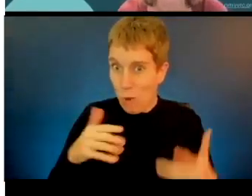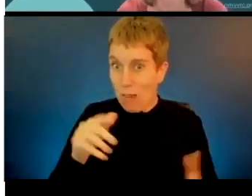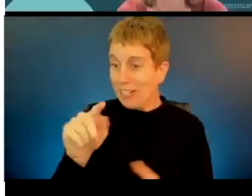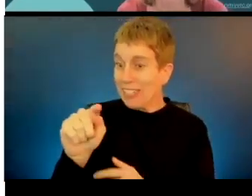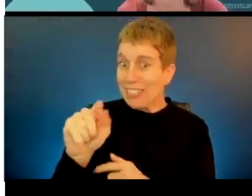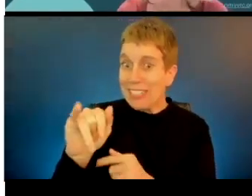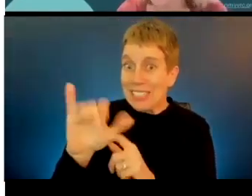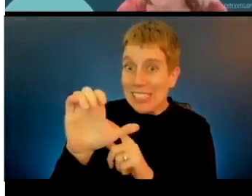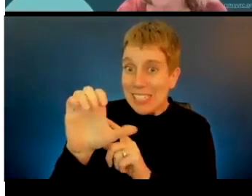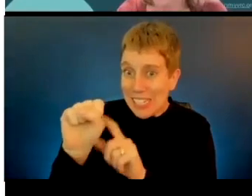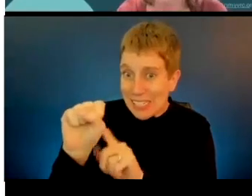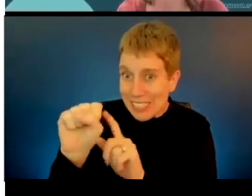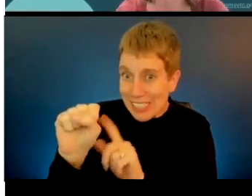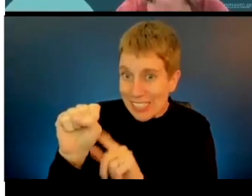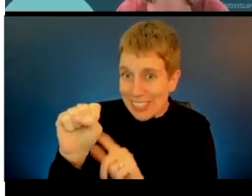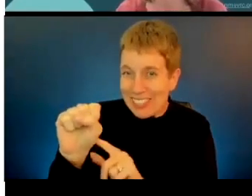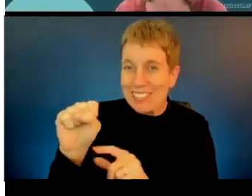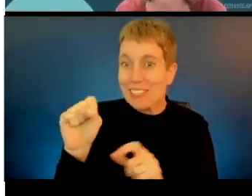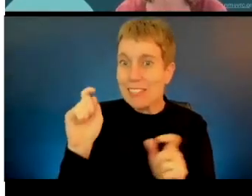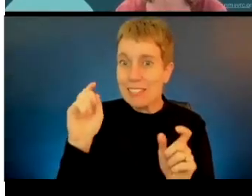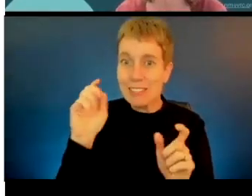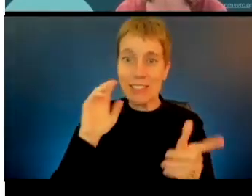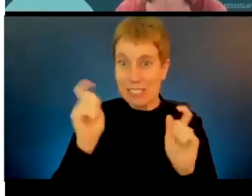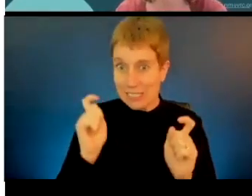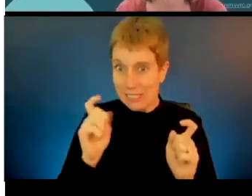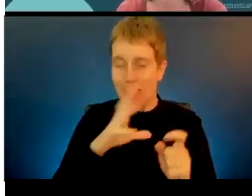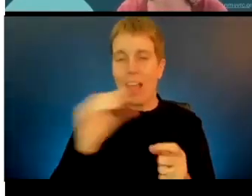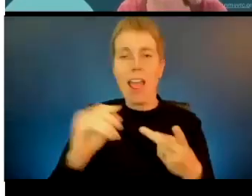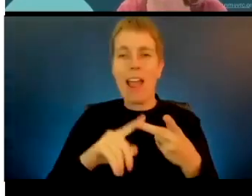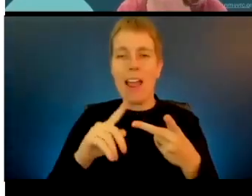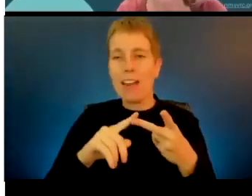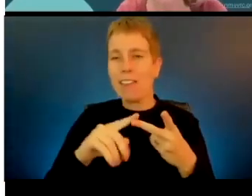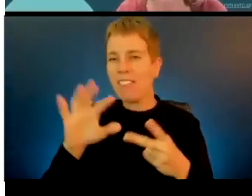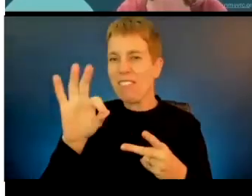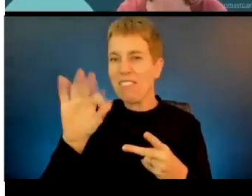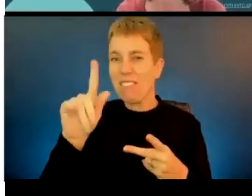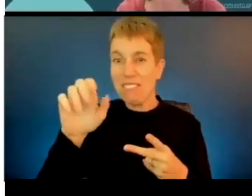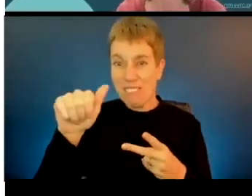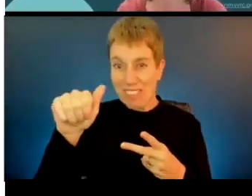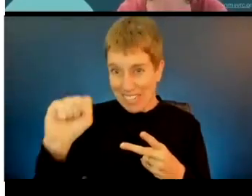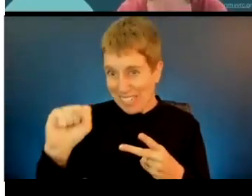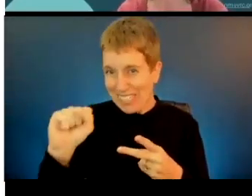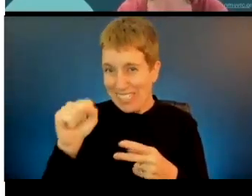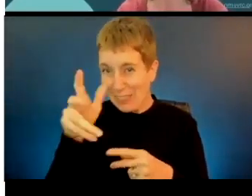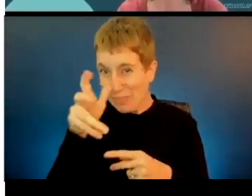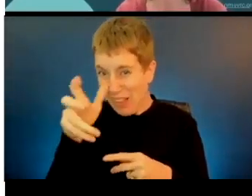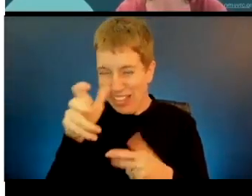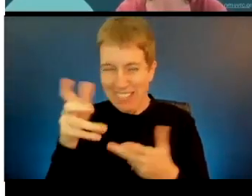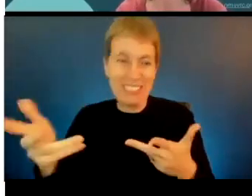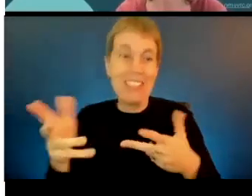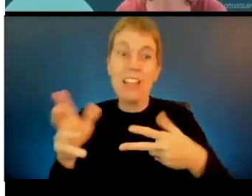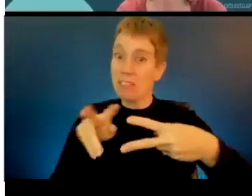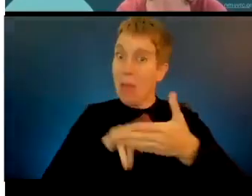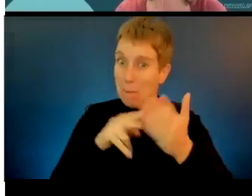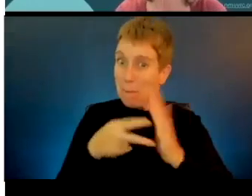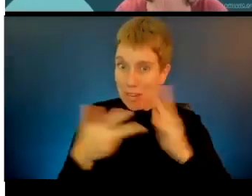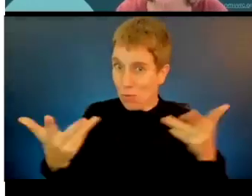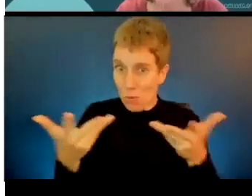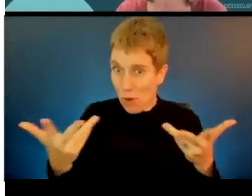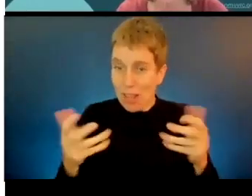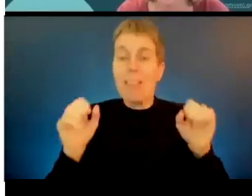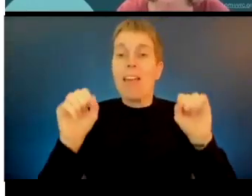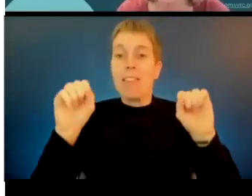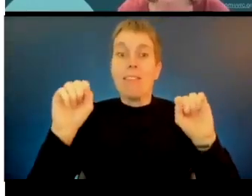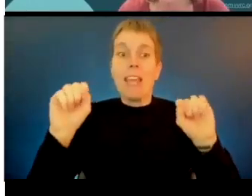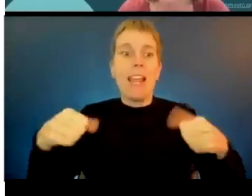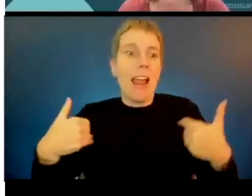have attention deficit disorder and anxiety or PTSD at the same time. And it can honestly be difficult to